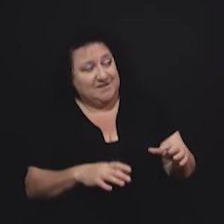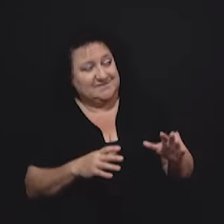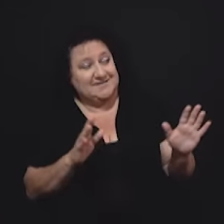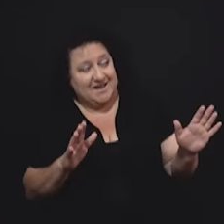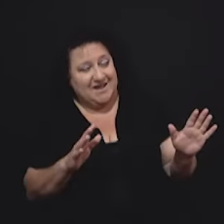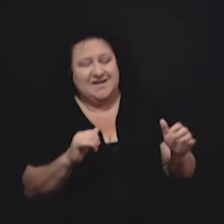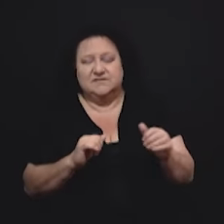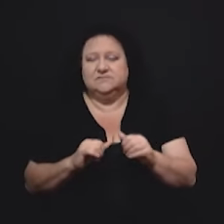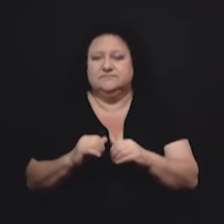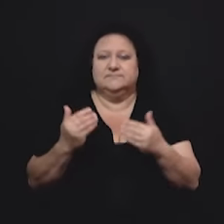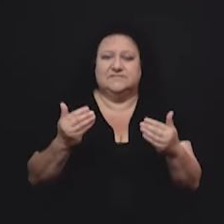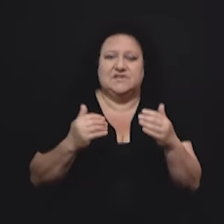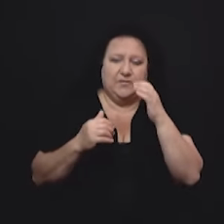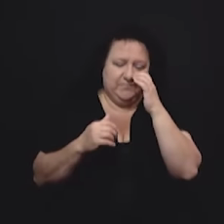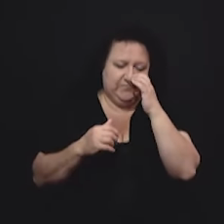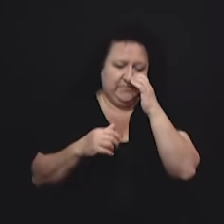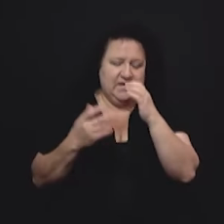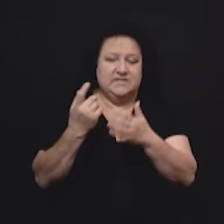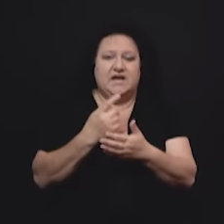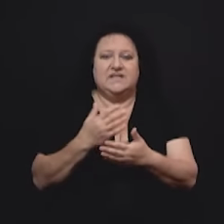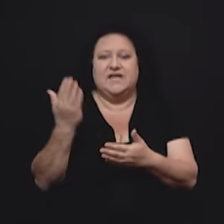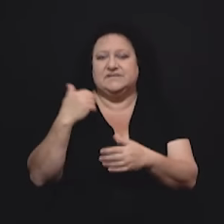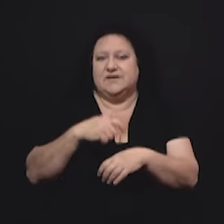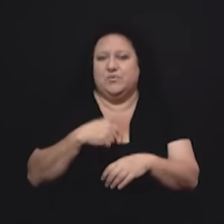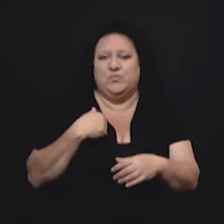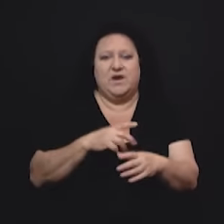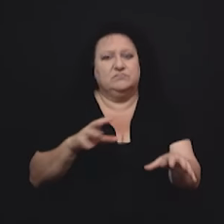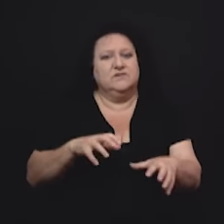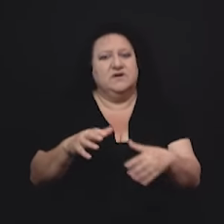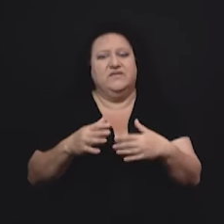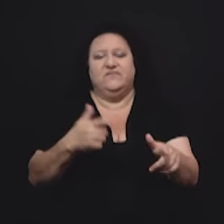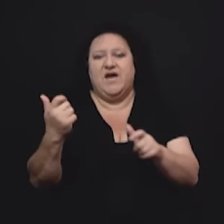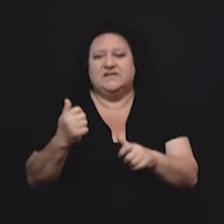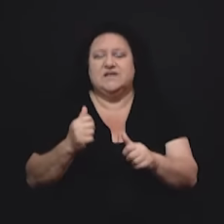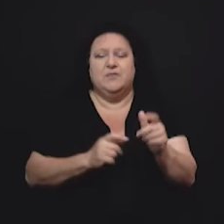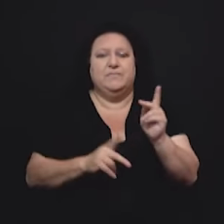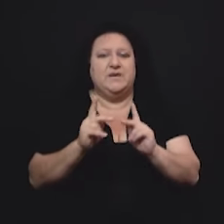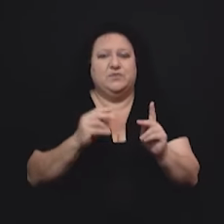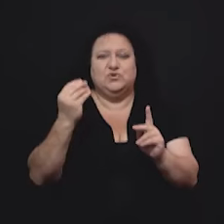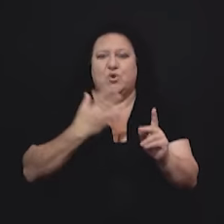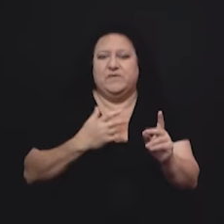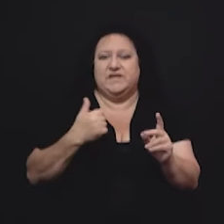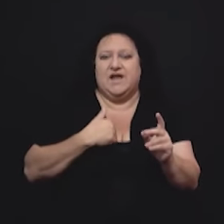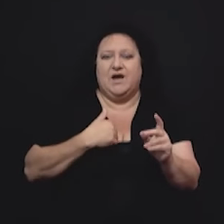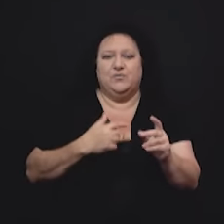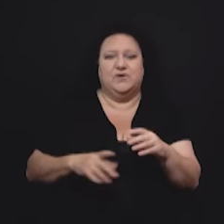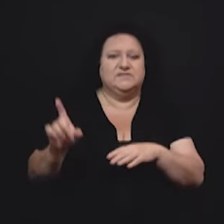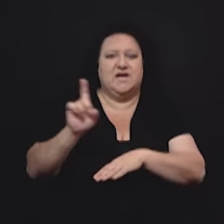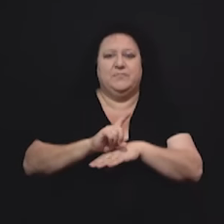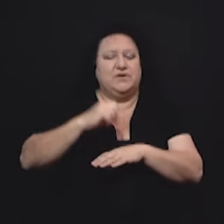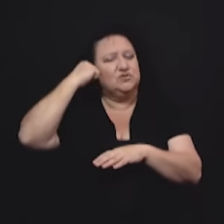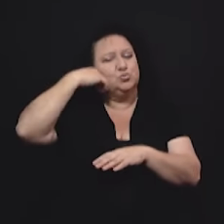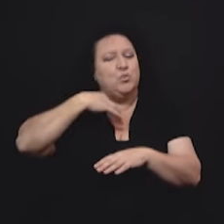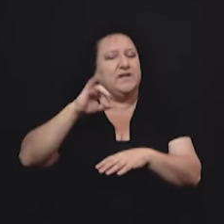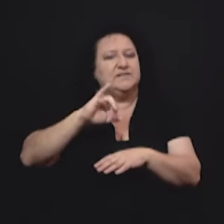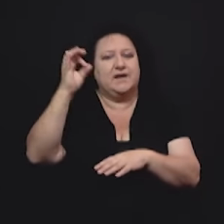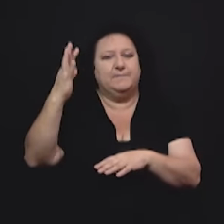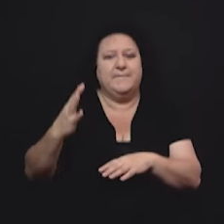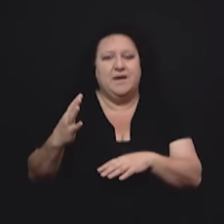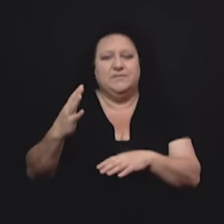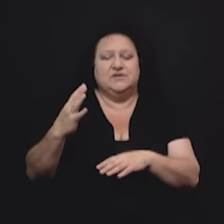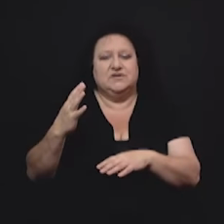at that and we went kind of fast. Quite a few of you told me I was up here sweating like a Baptist preacher. I almost went back there and asked Trey for